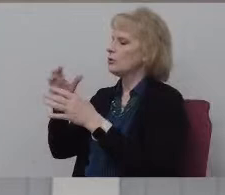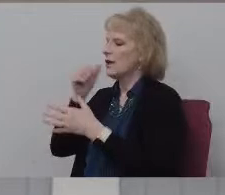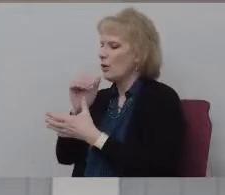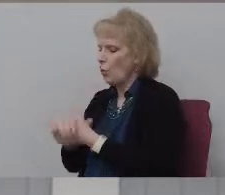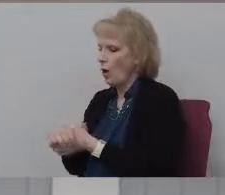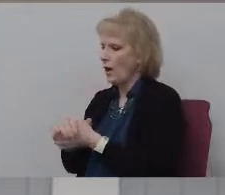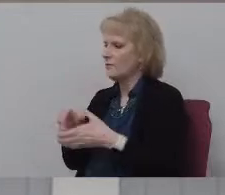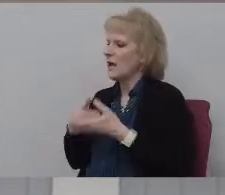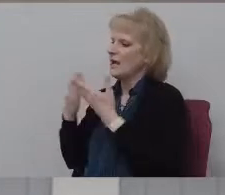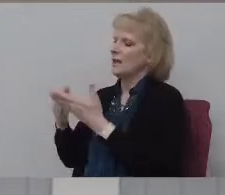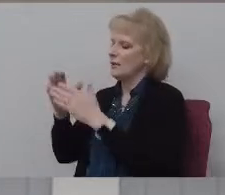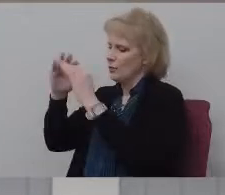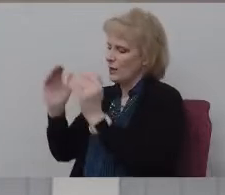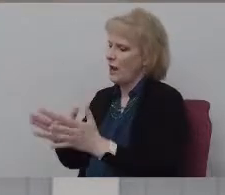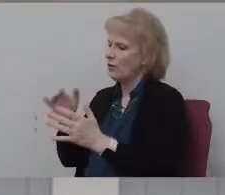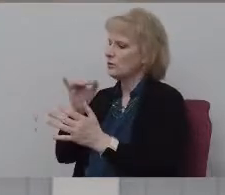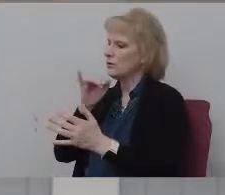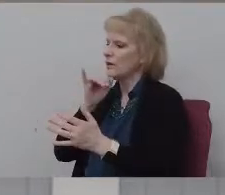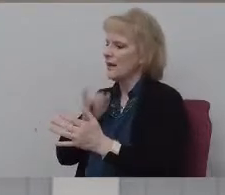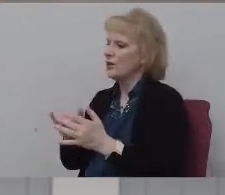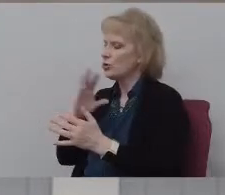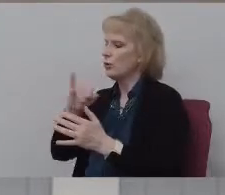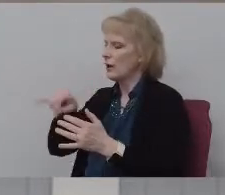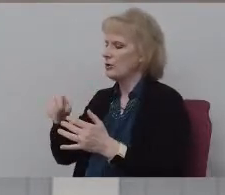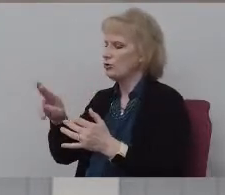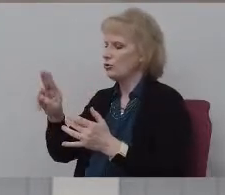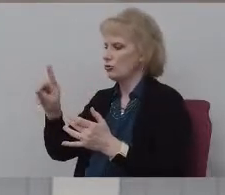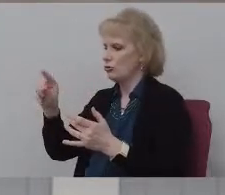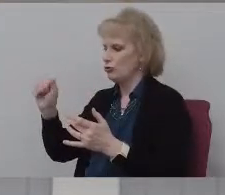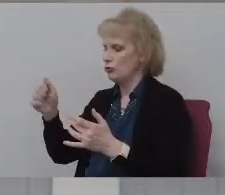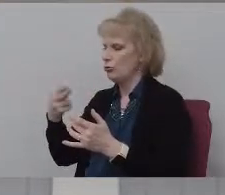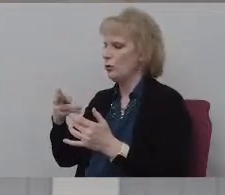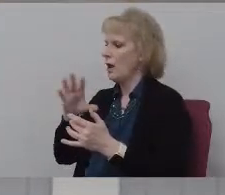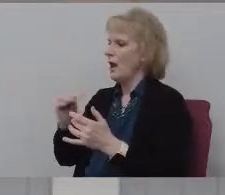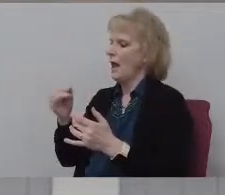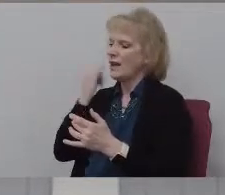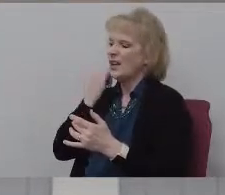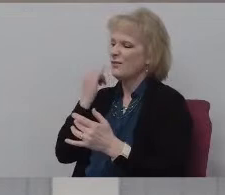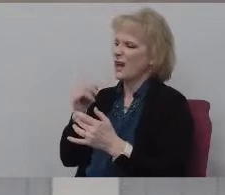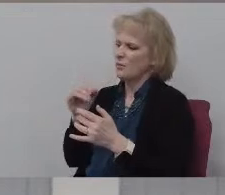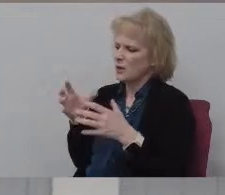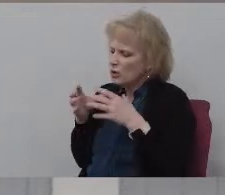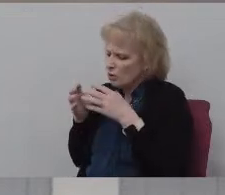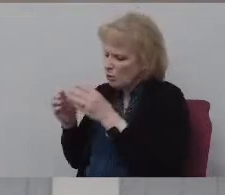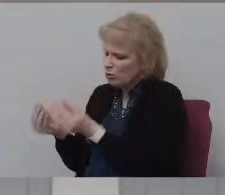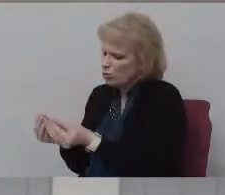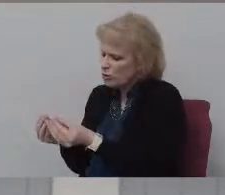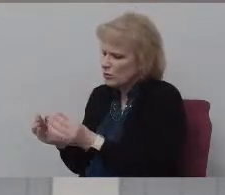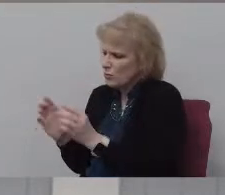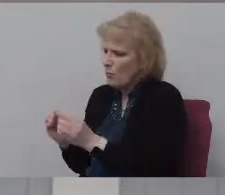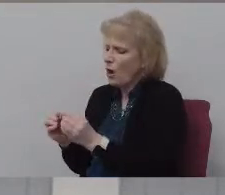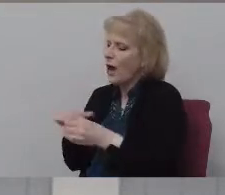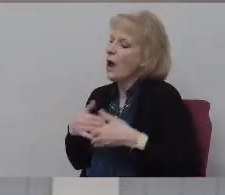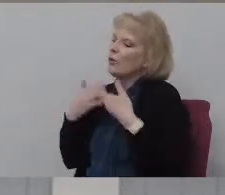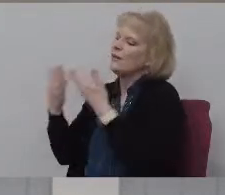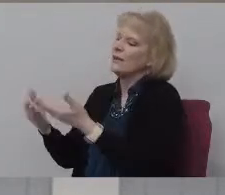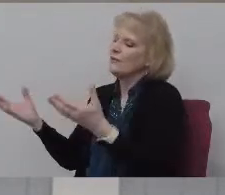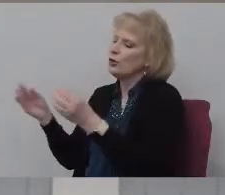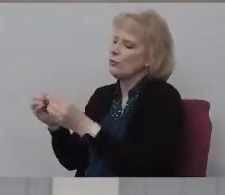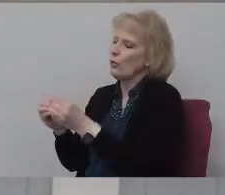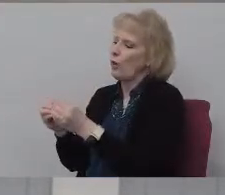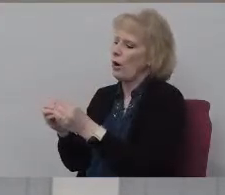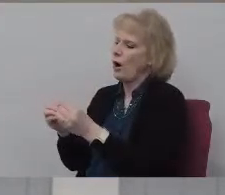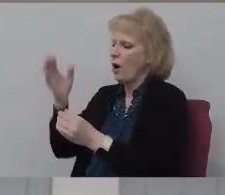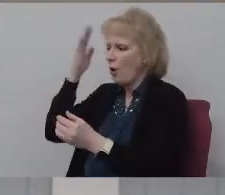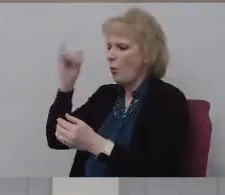the house of Israel and of Judah. And if that had been too little, I would have moreover had given unto thee such and such things. Wherefore hast